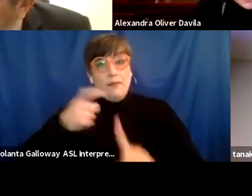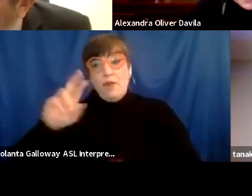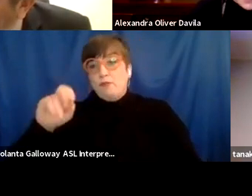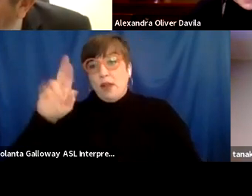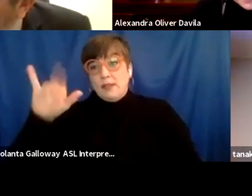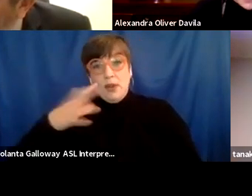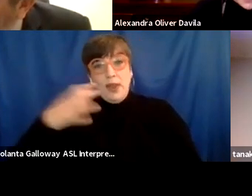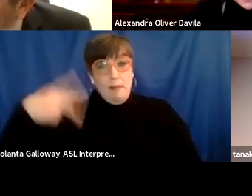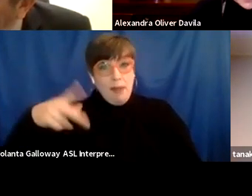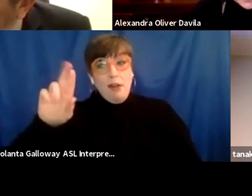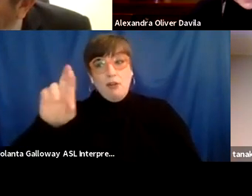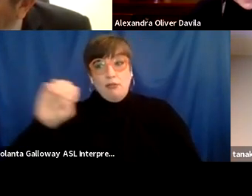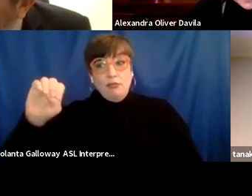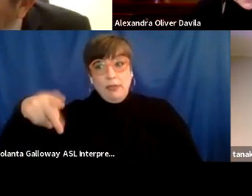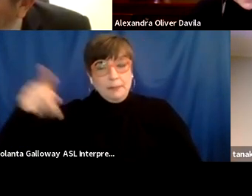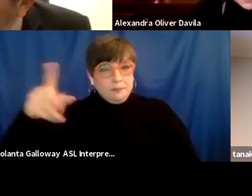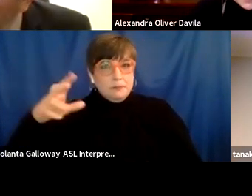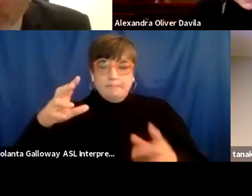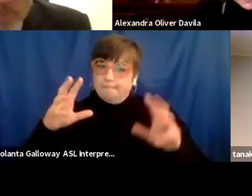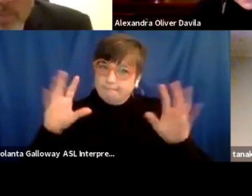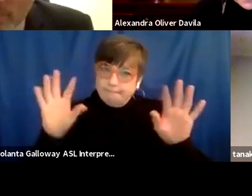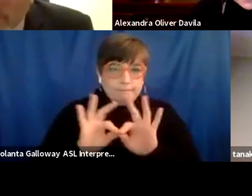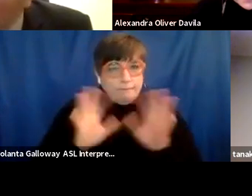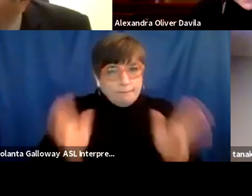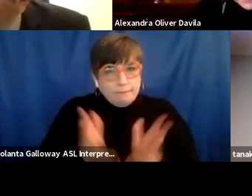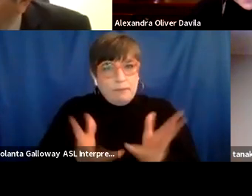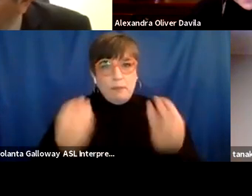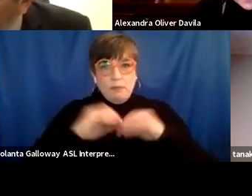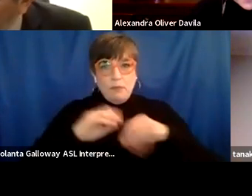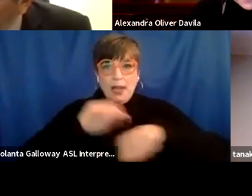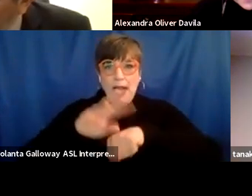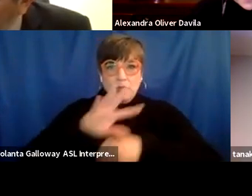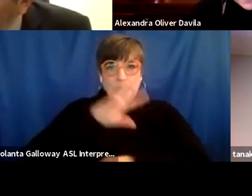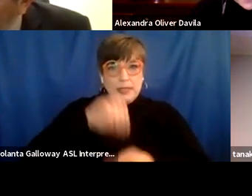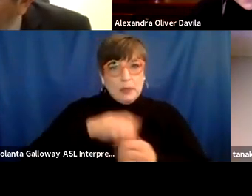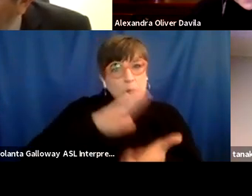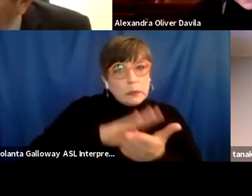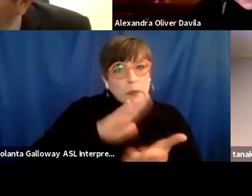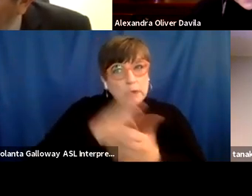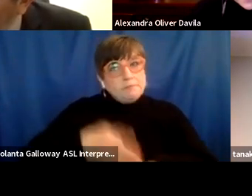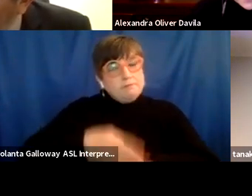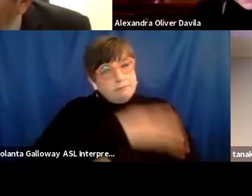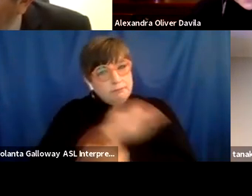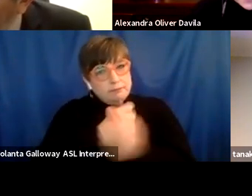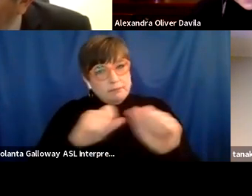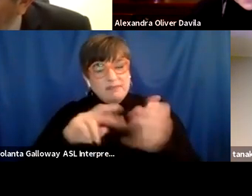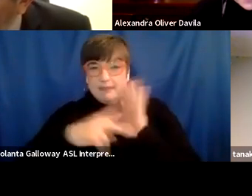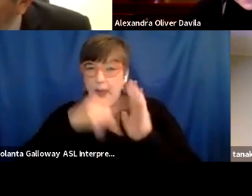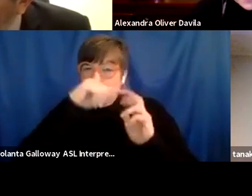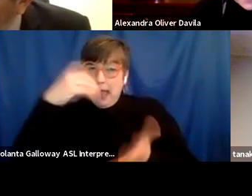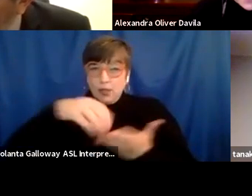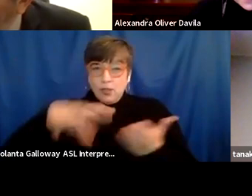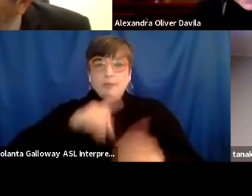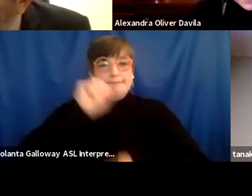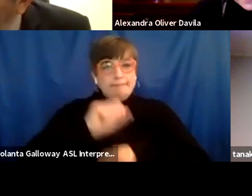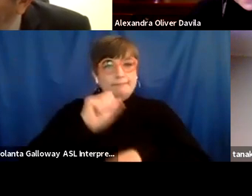I believe that having more counselors in schools will improve safety and create a safe space so that Black students could share their feelings if they